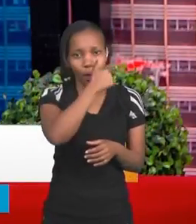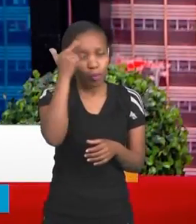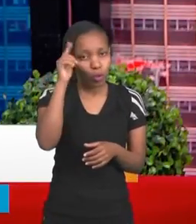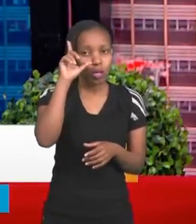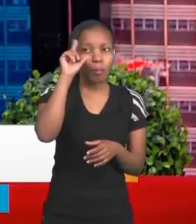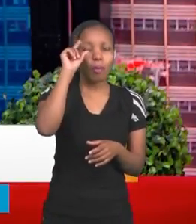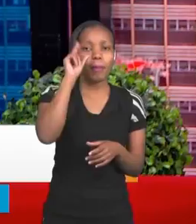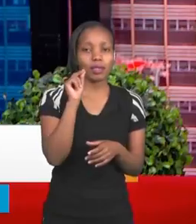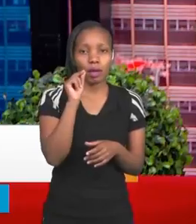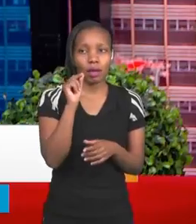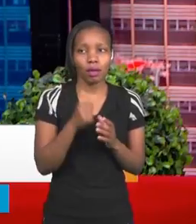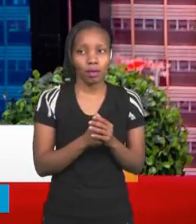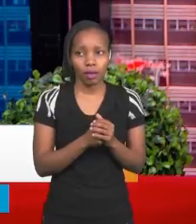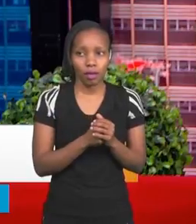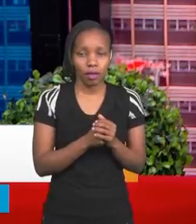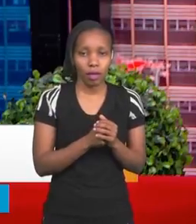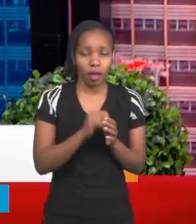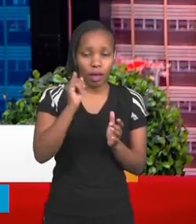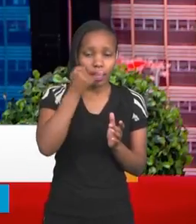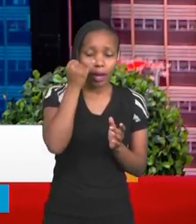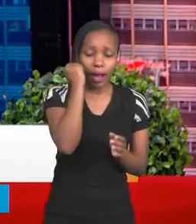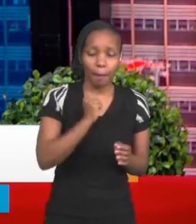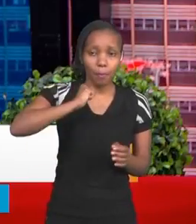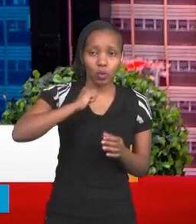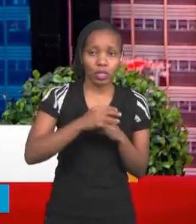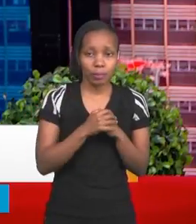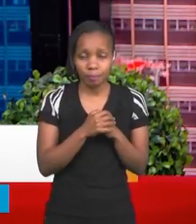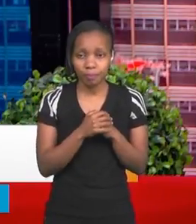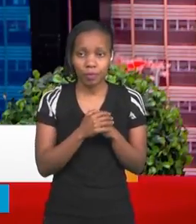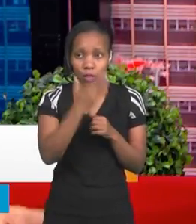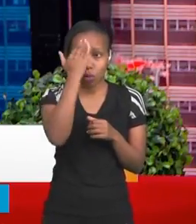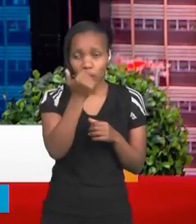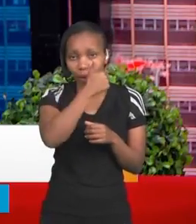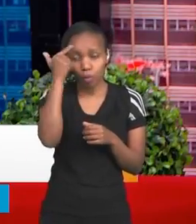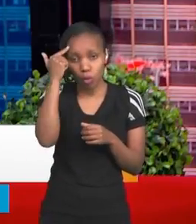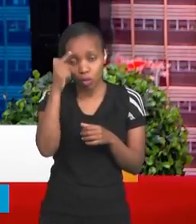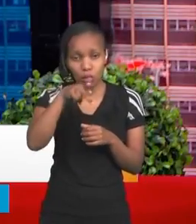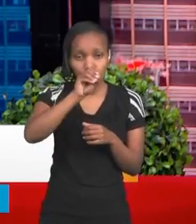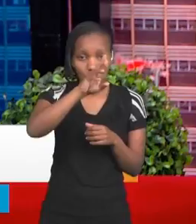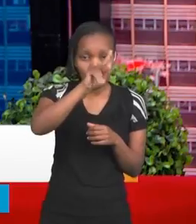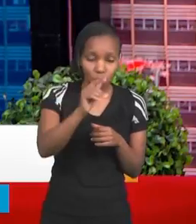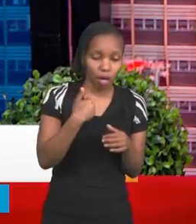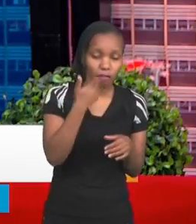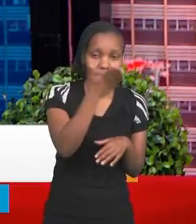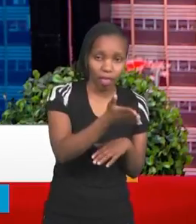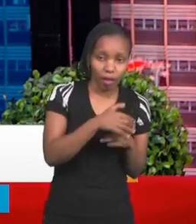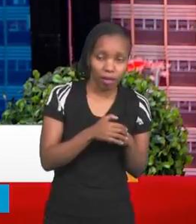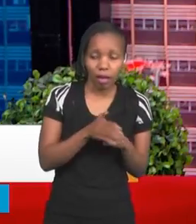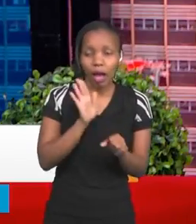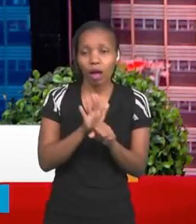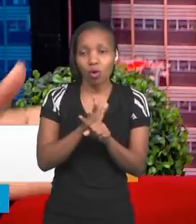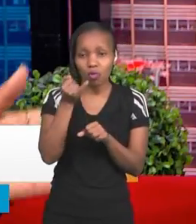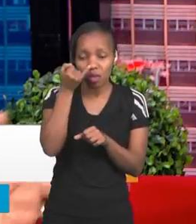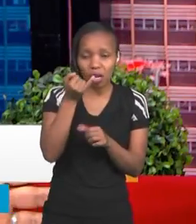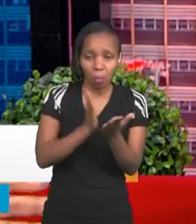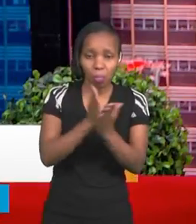centers or the foci of drug abuse. Okay. Basic reason being it's a port of entry into this country. Yeah. A lot of drugs pass through